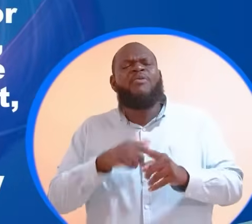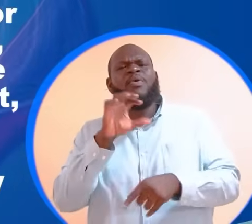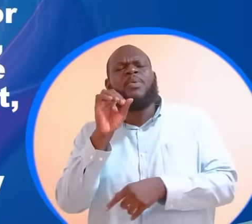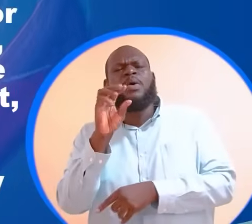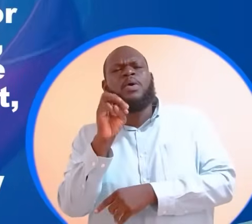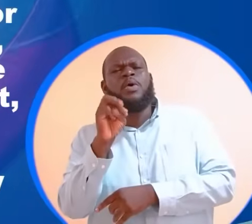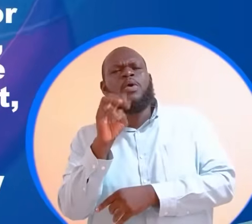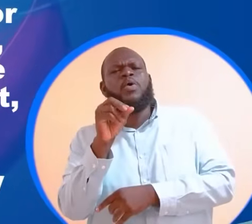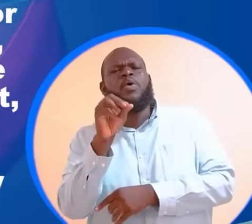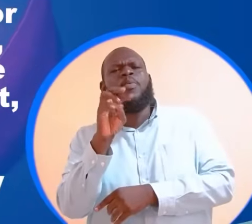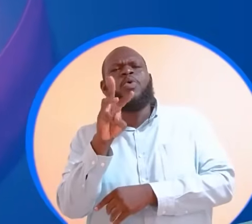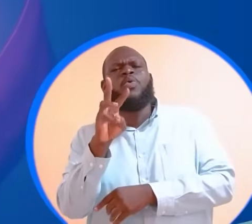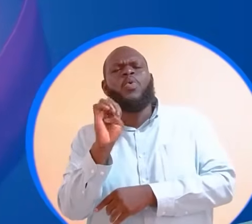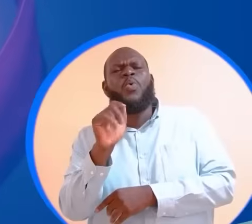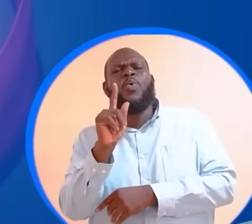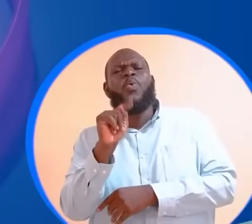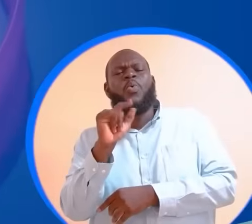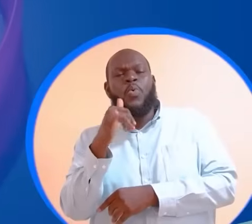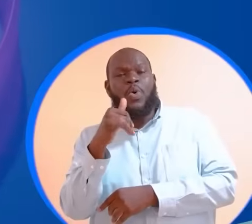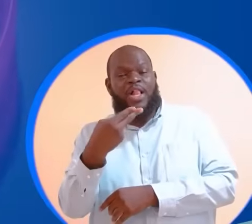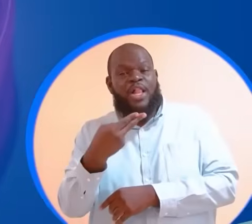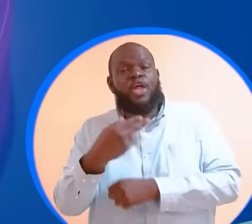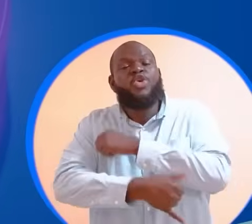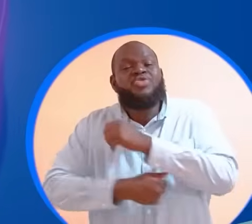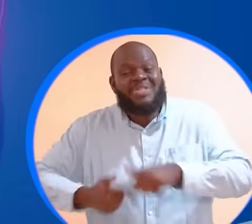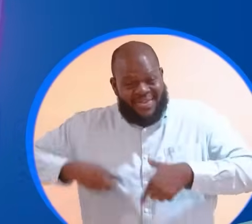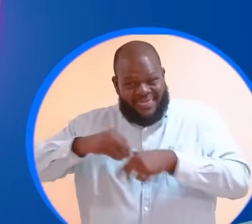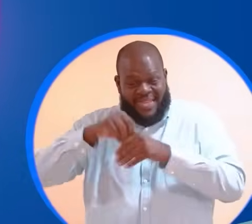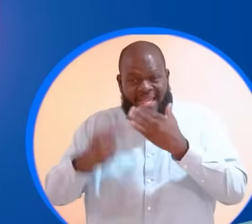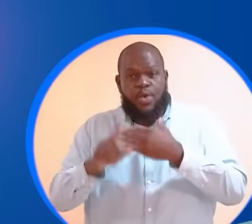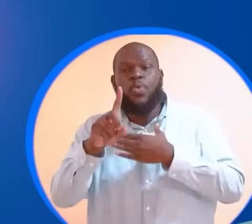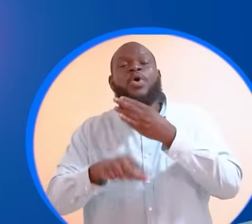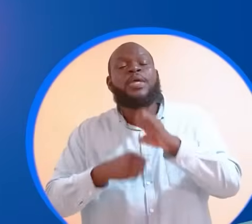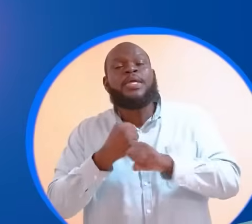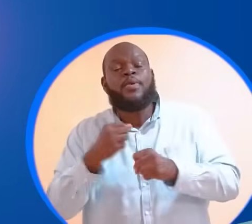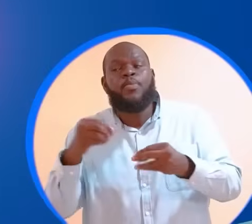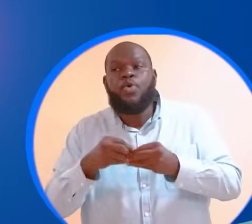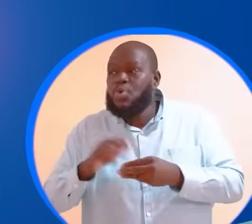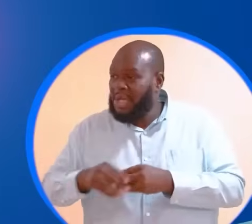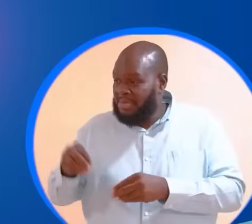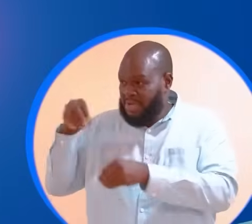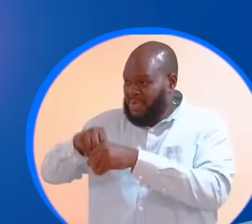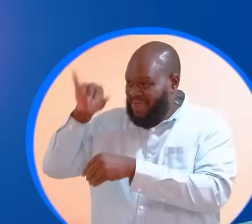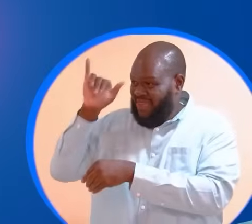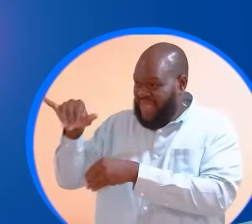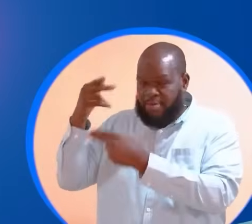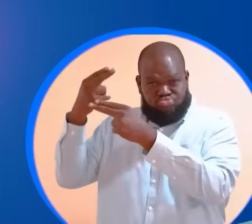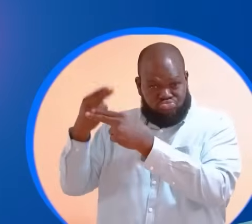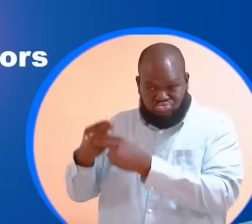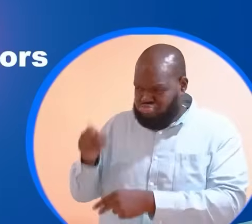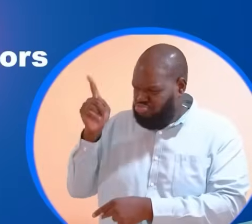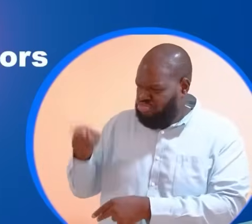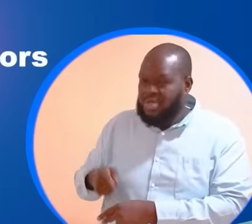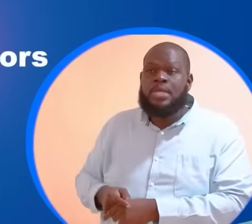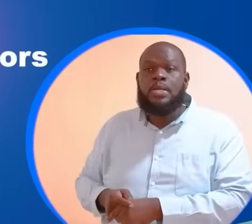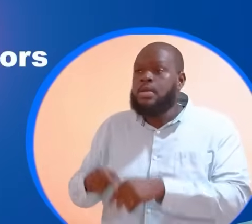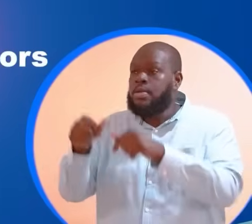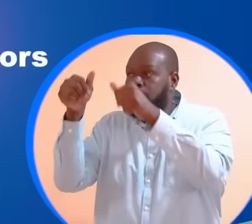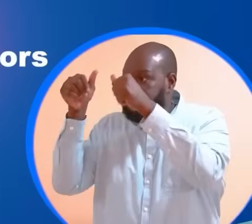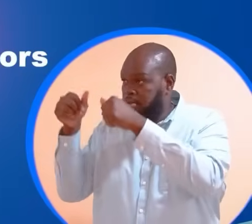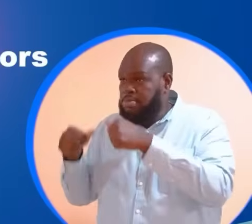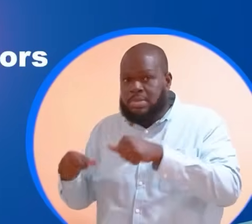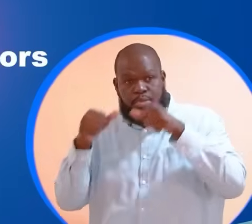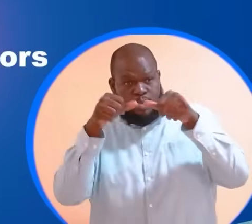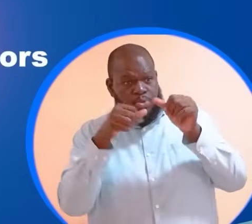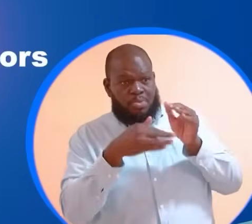naturalization or a citizen from a Commonwealth country living in Guyana for 1 year or more, you are eligible for inclusion in the OLE. GECOM will